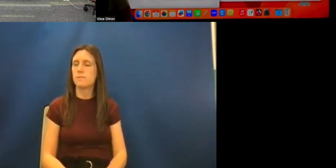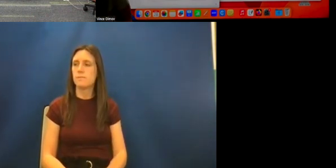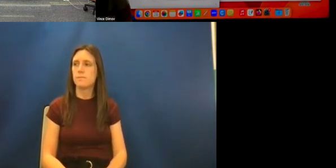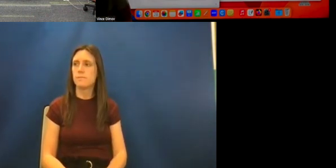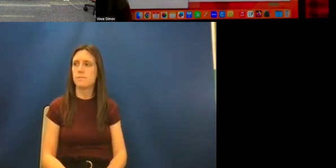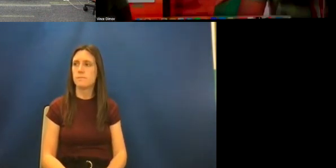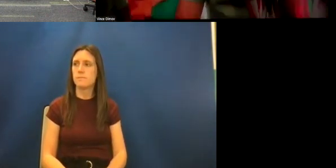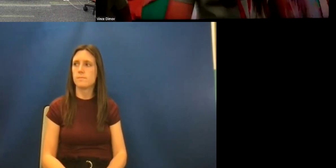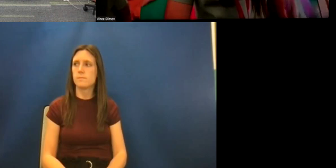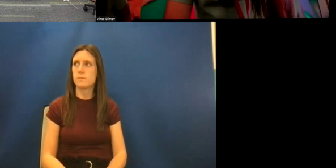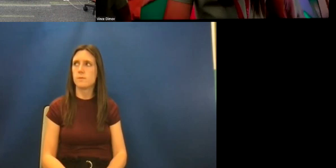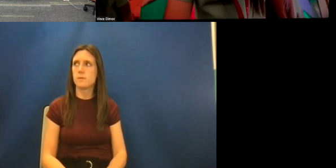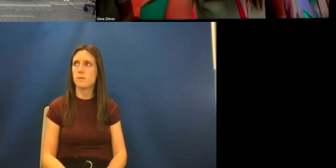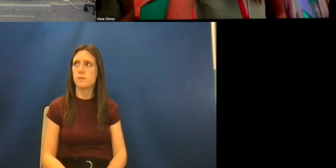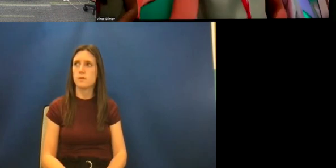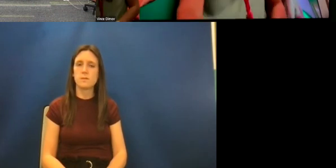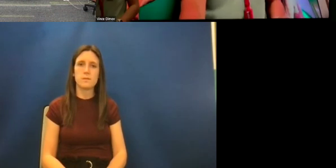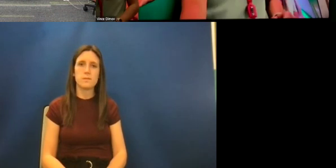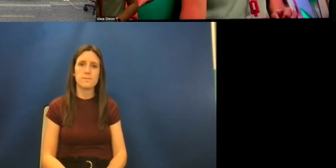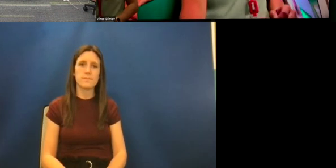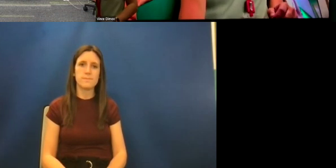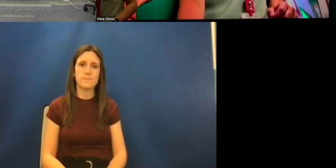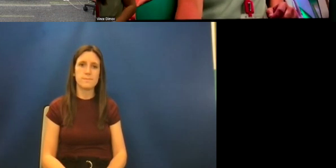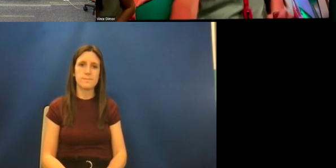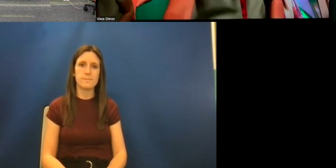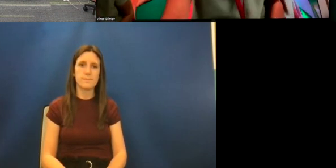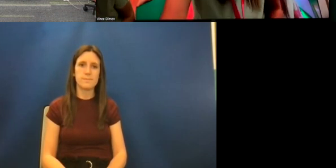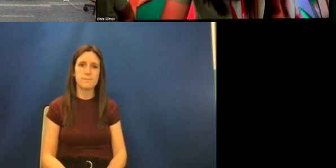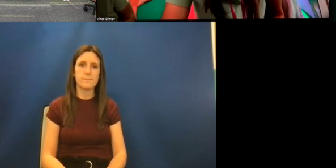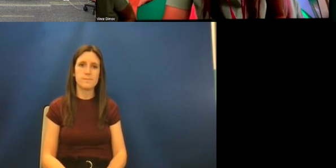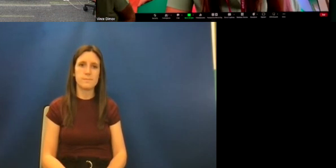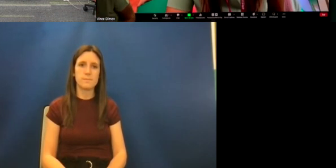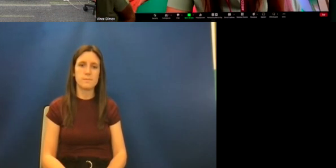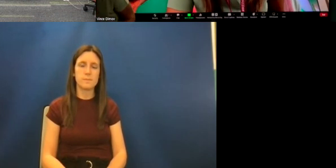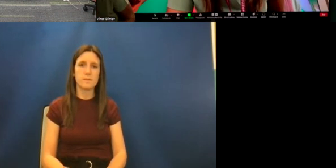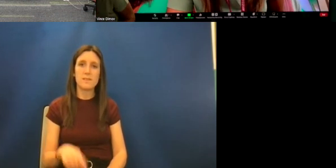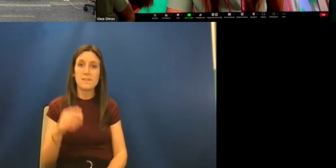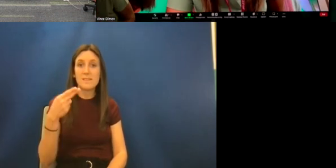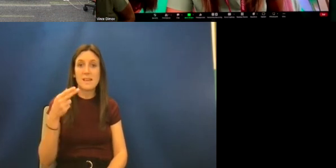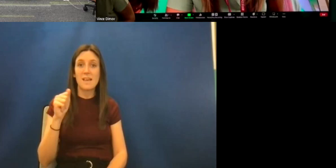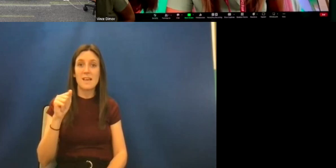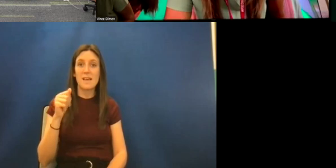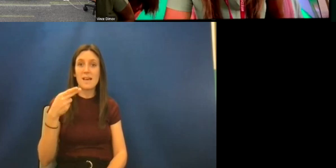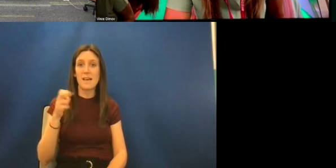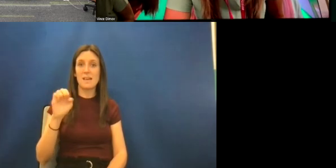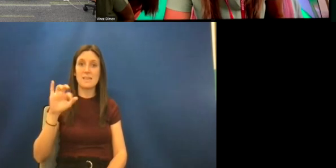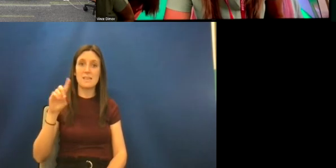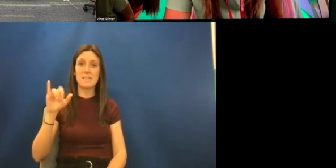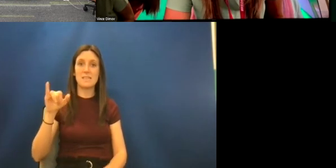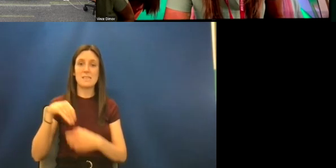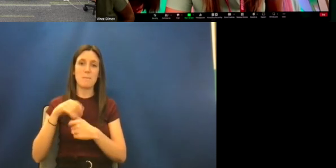sure there's a way better way to do that, but. Worked. Okay. Heidi, you're in my class. Oh, I don't want to join.